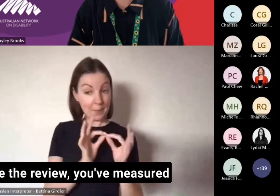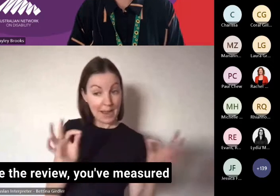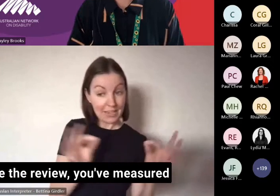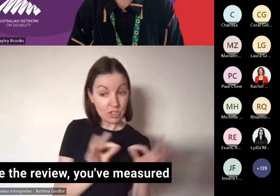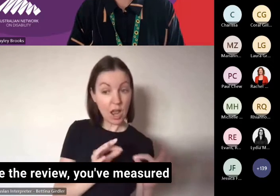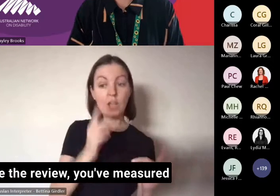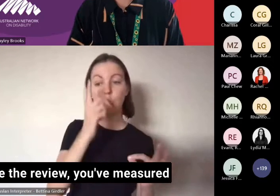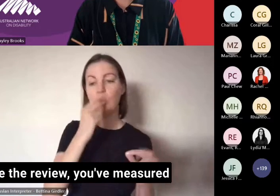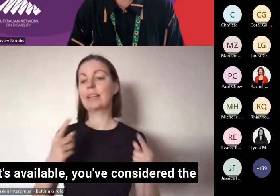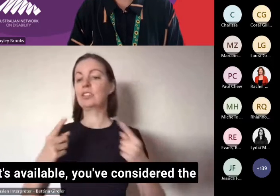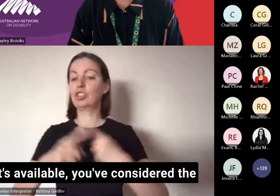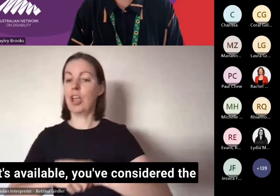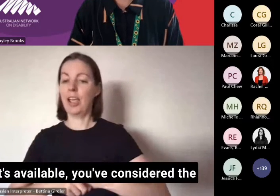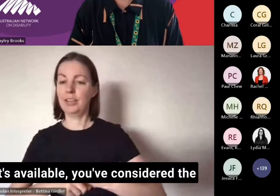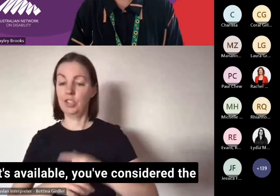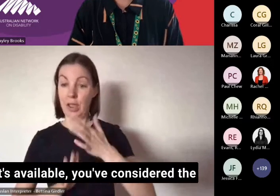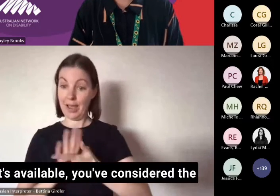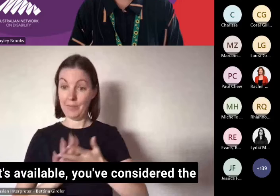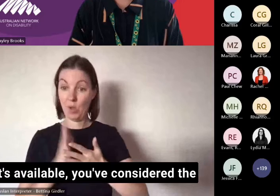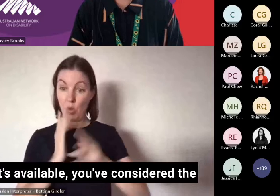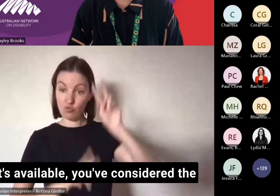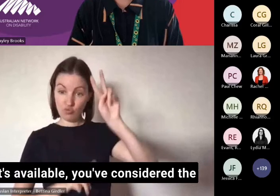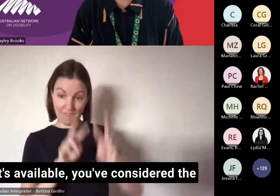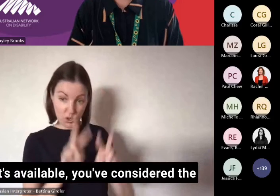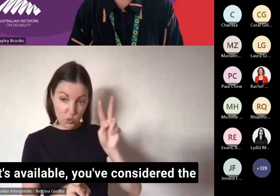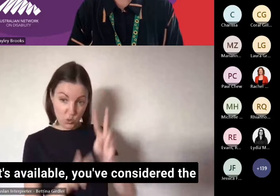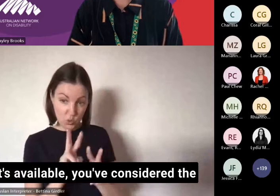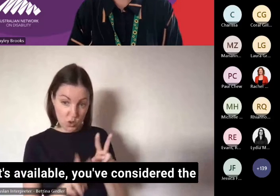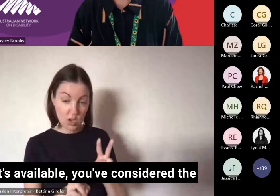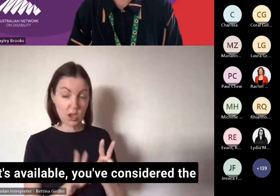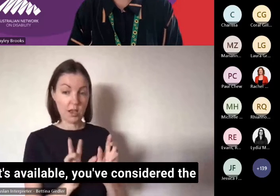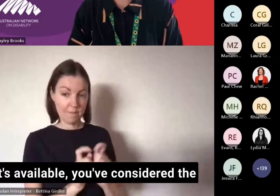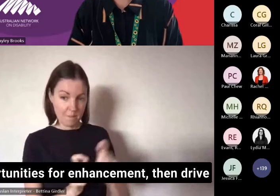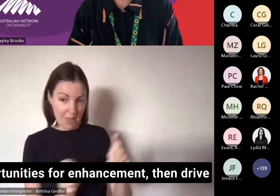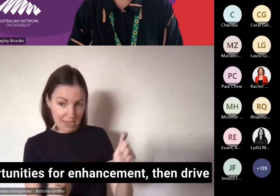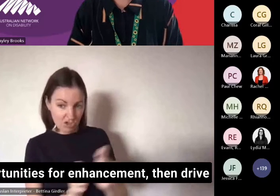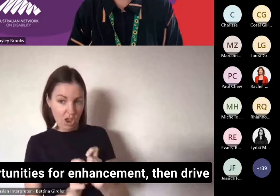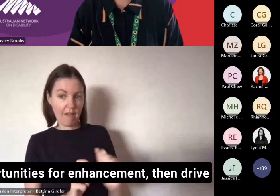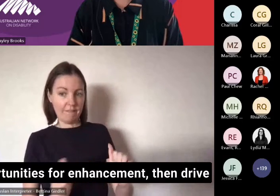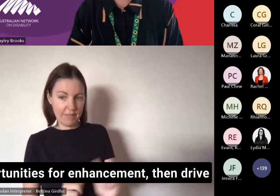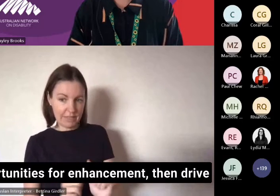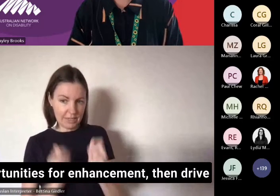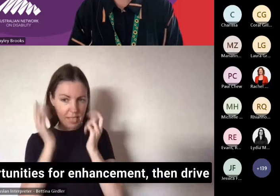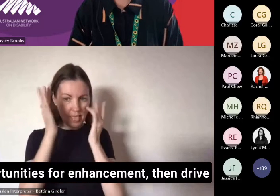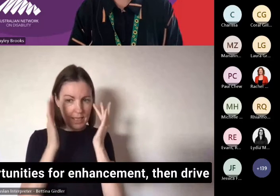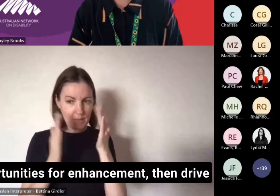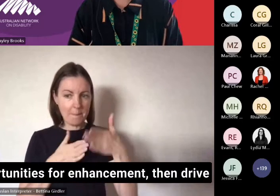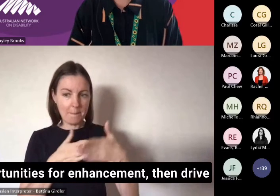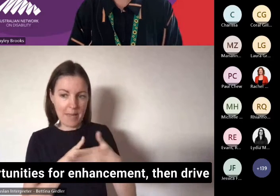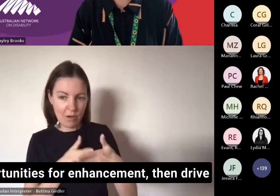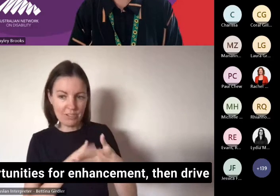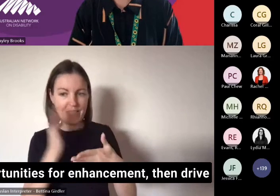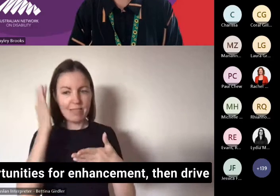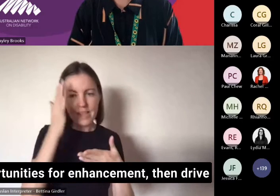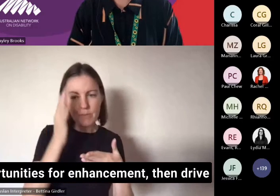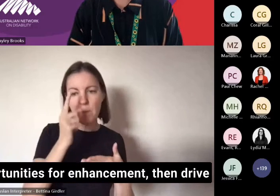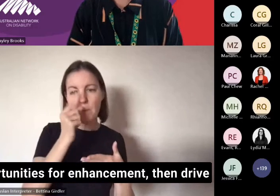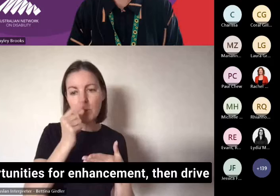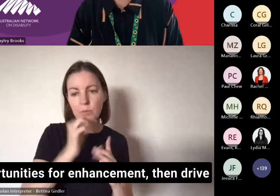done the review, you've measured it, you've considered what's available, you've considered the barriers and potential opportunities for